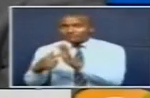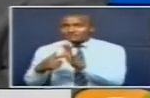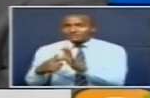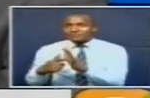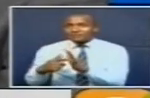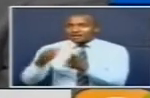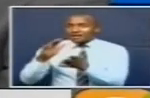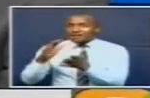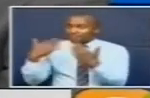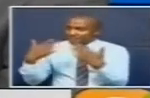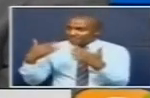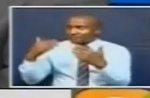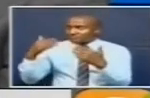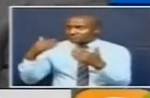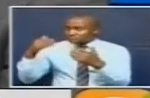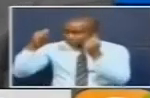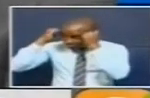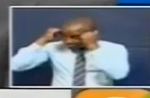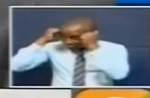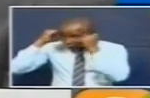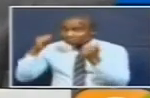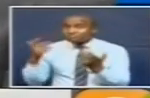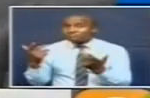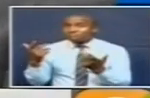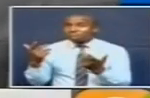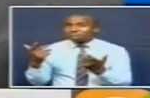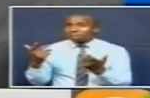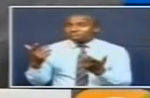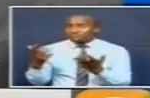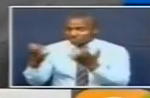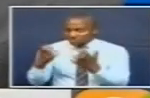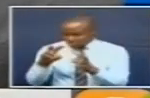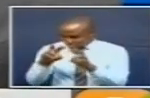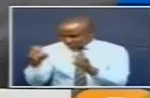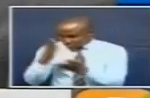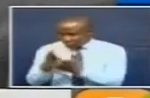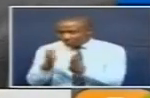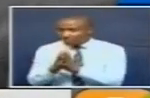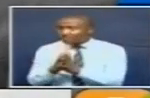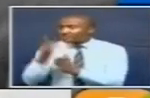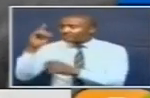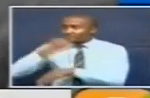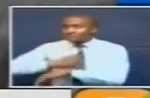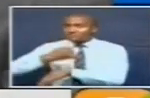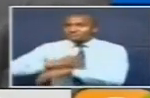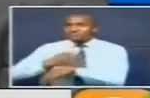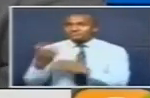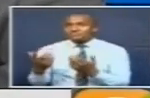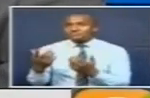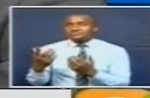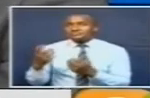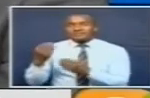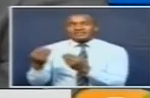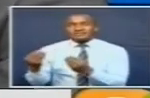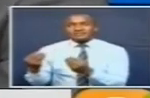academic qualifications, yeah. You know, the only thing you need to do is to verify with the relevant institutions. Okay. And it makes your work very easy.